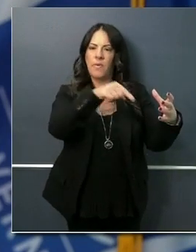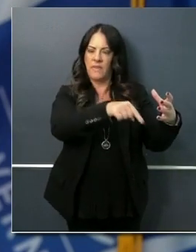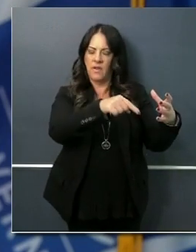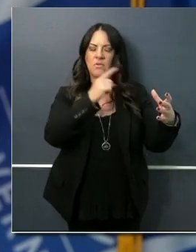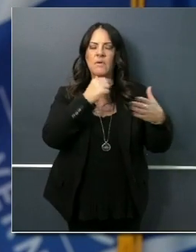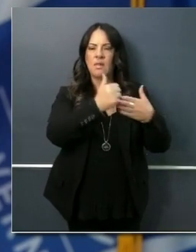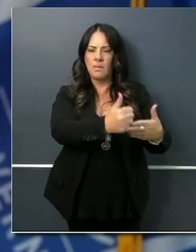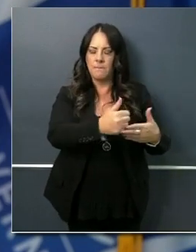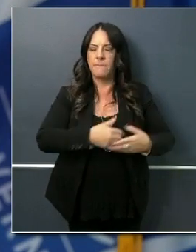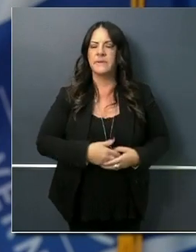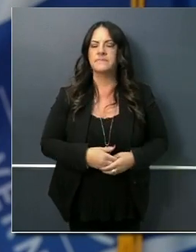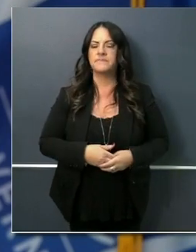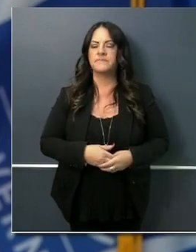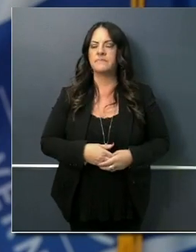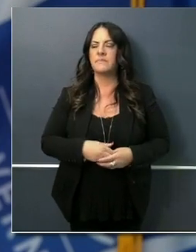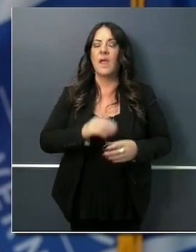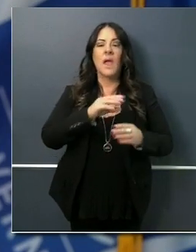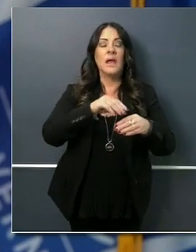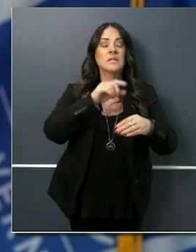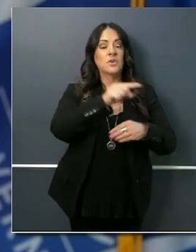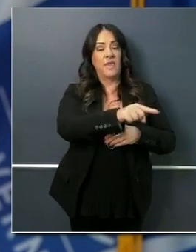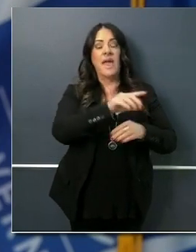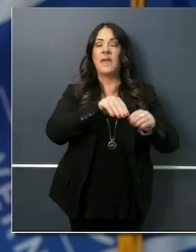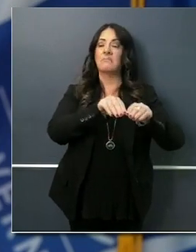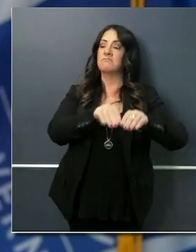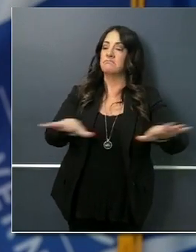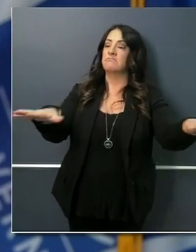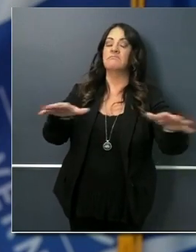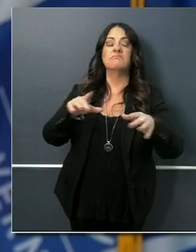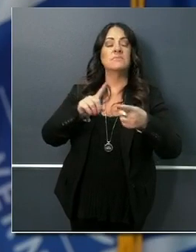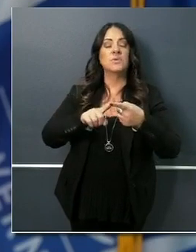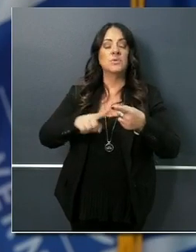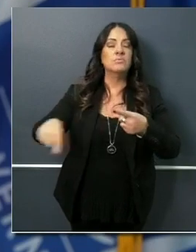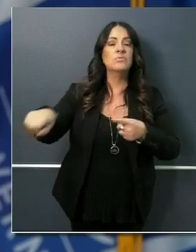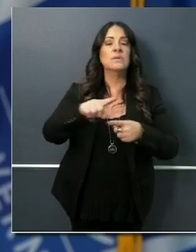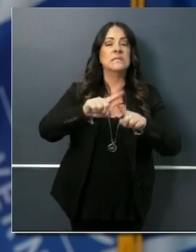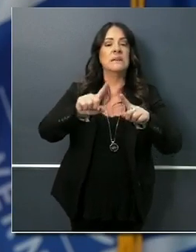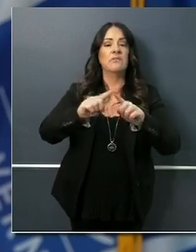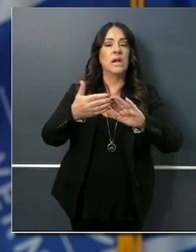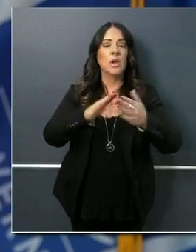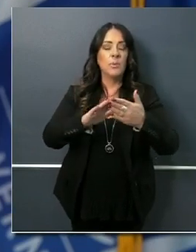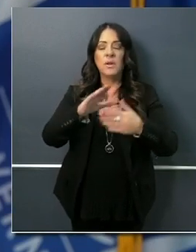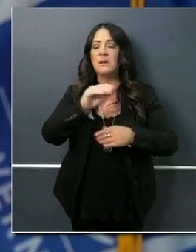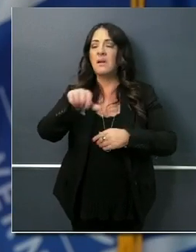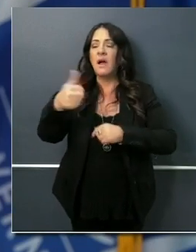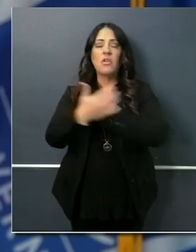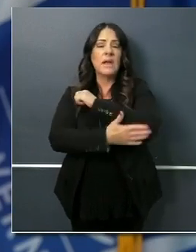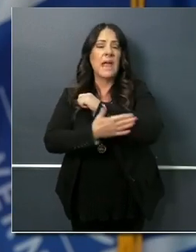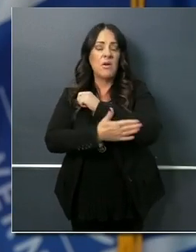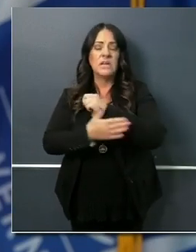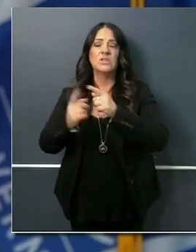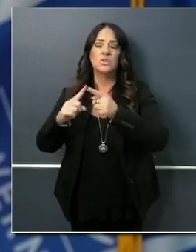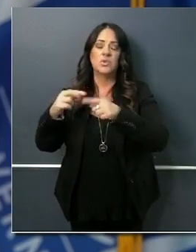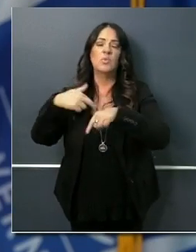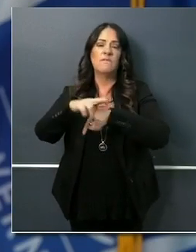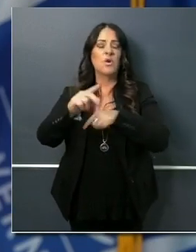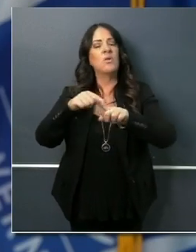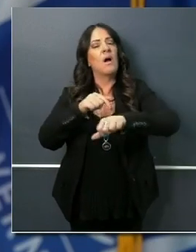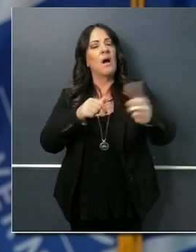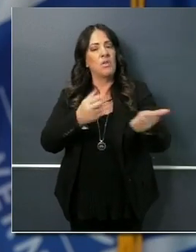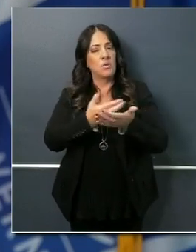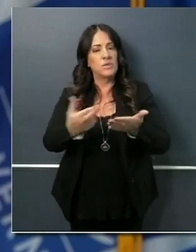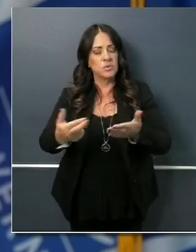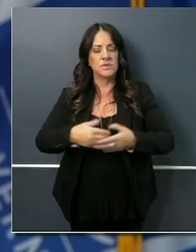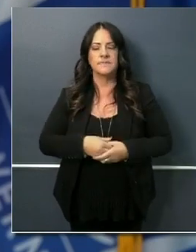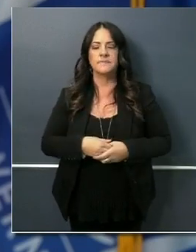providing direct material goods in communities and making those connections to counties and other community resources. We are also expanding